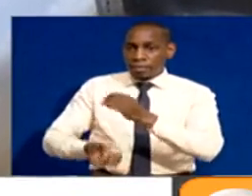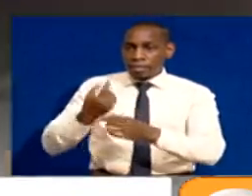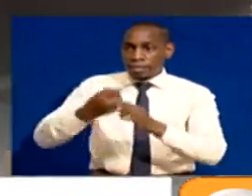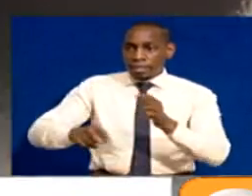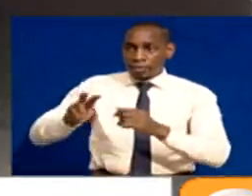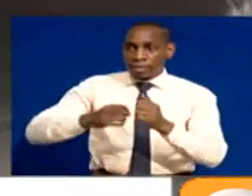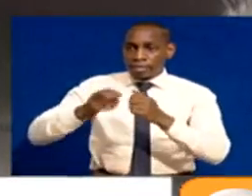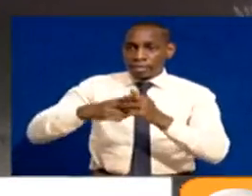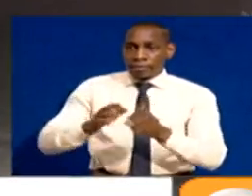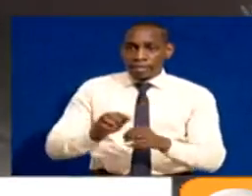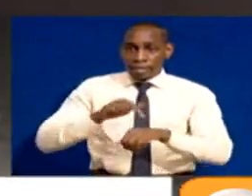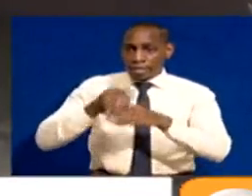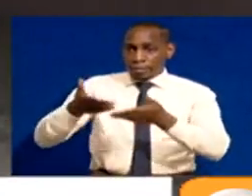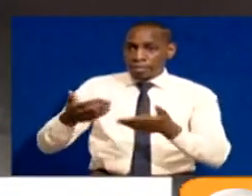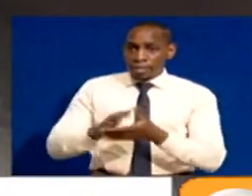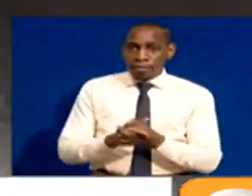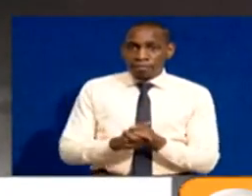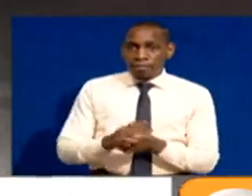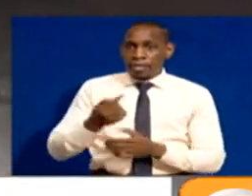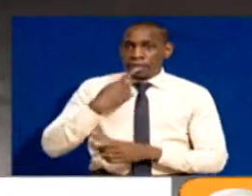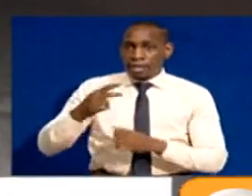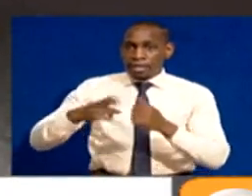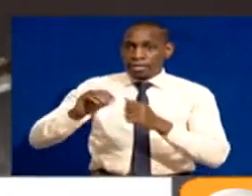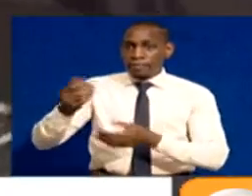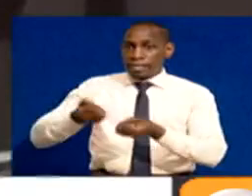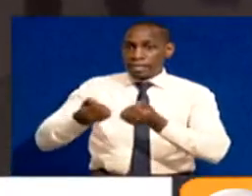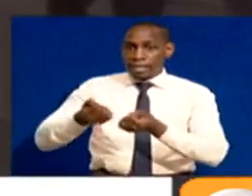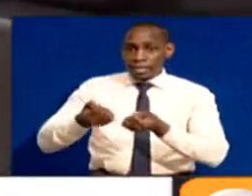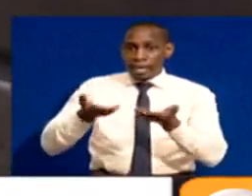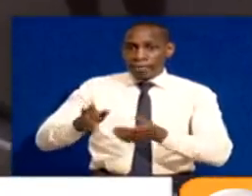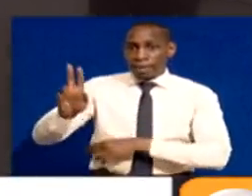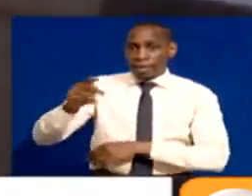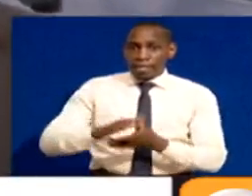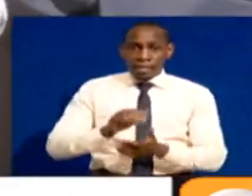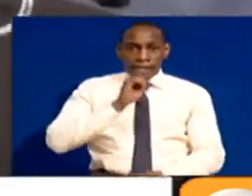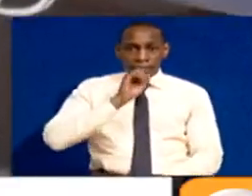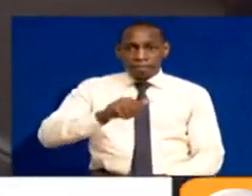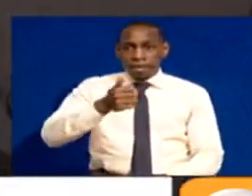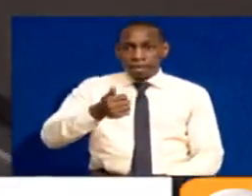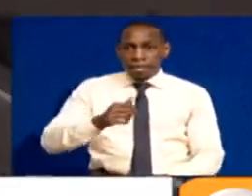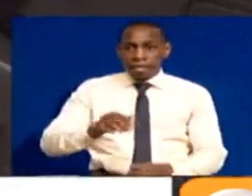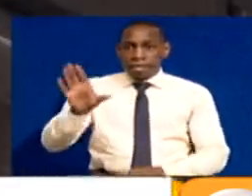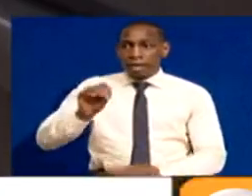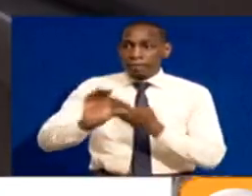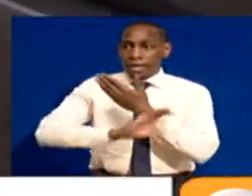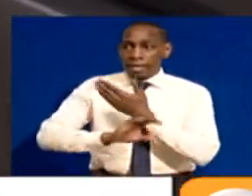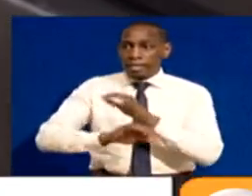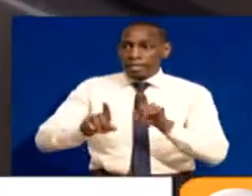in 2017. It has so far converted 170 vehicles in Kenya and five other African countries as well.